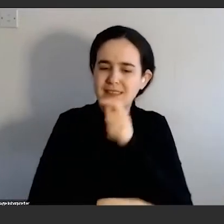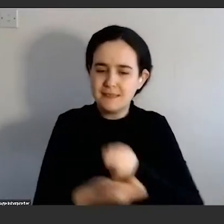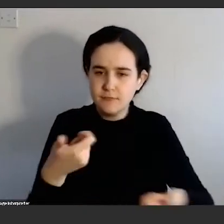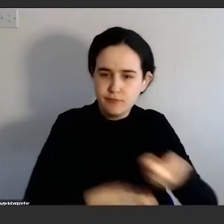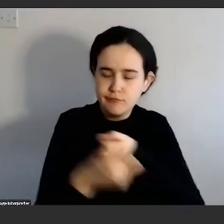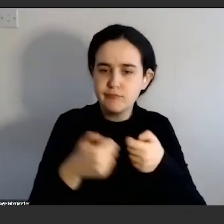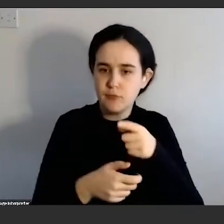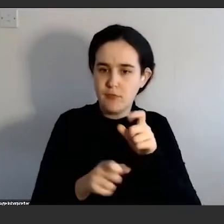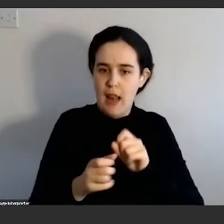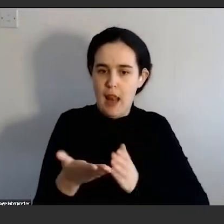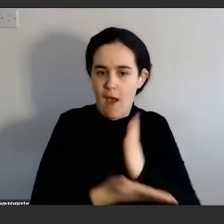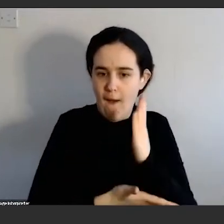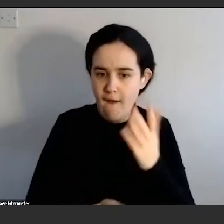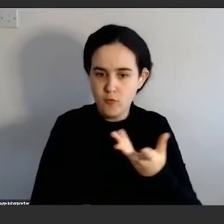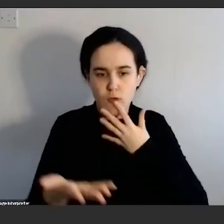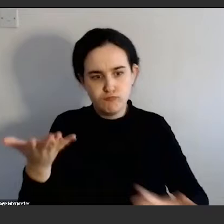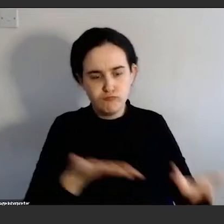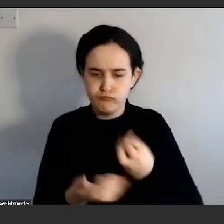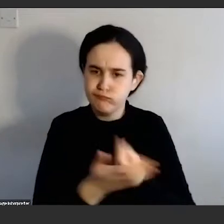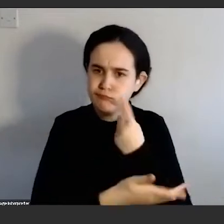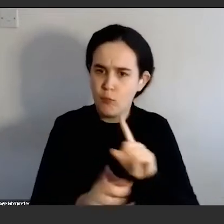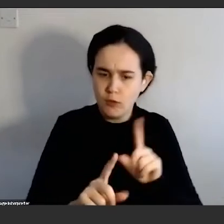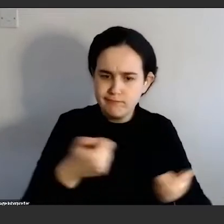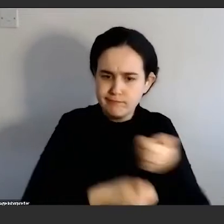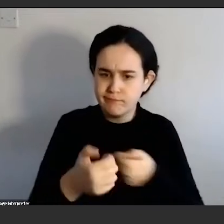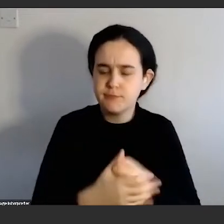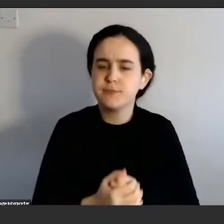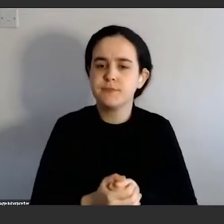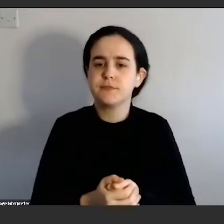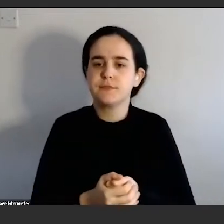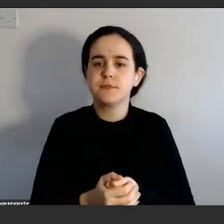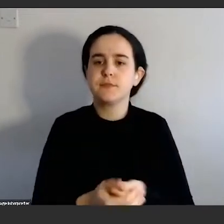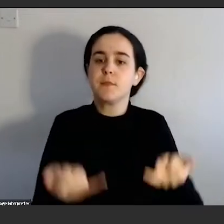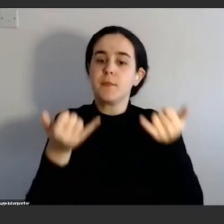it's always good to see you, have you in a meeting. You bring fire and passion.